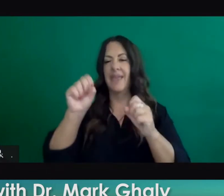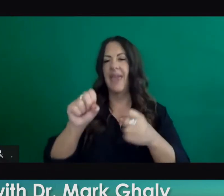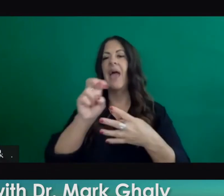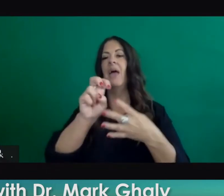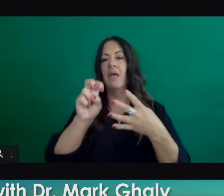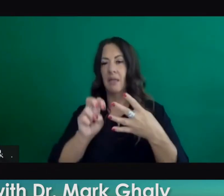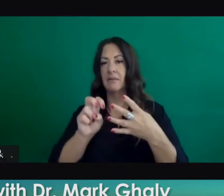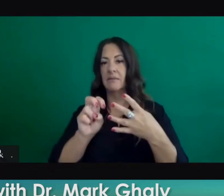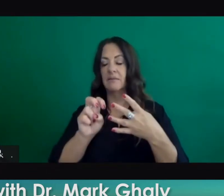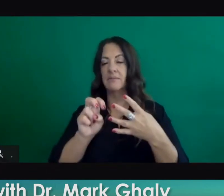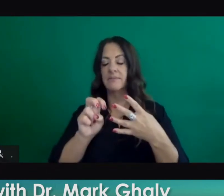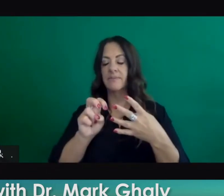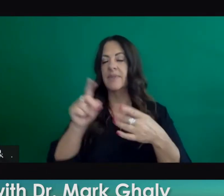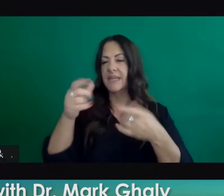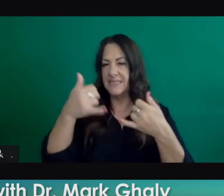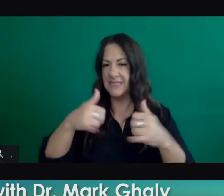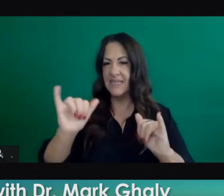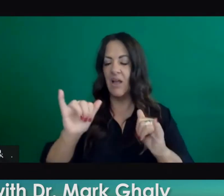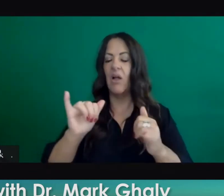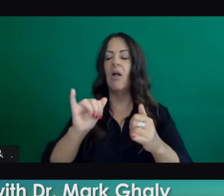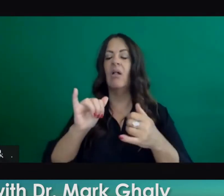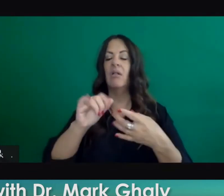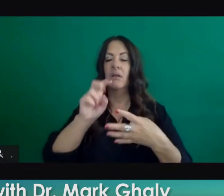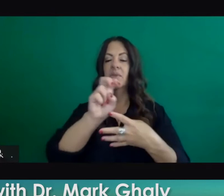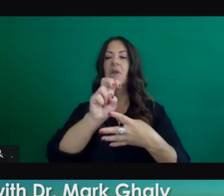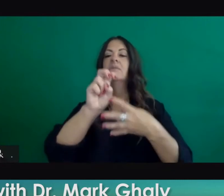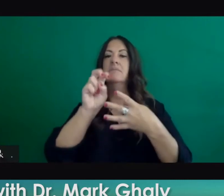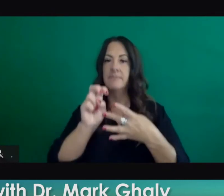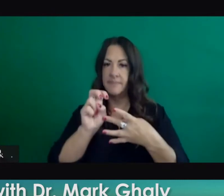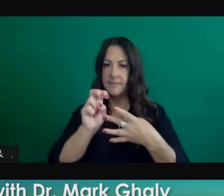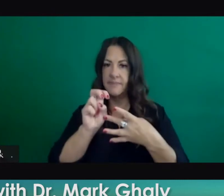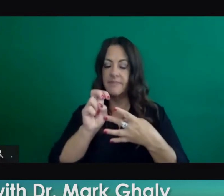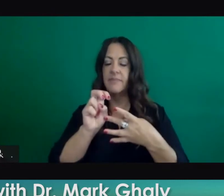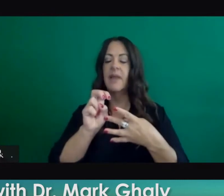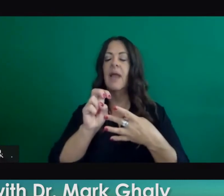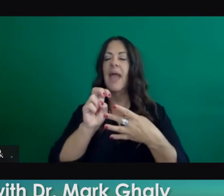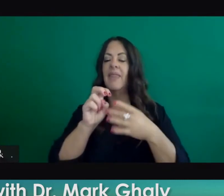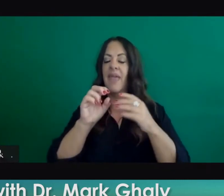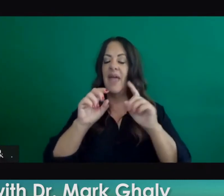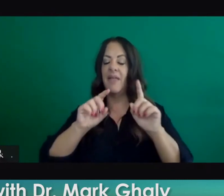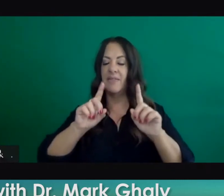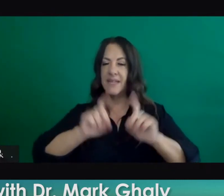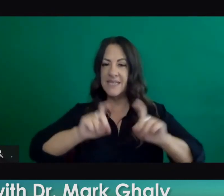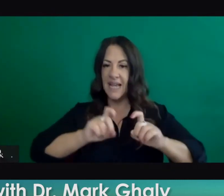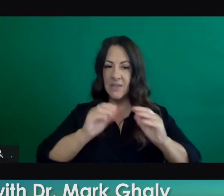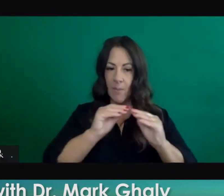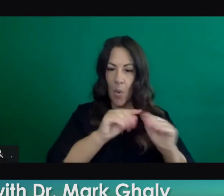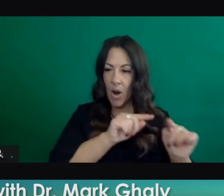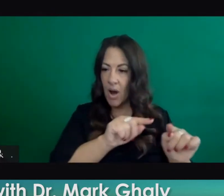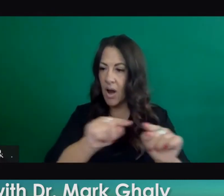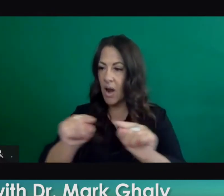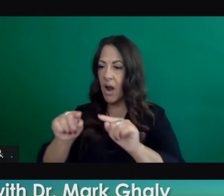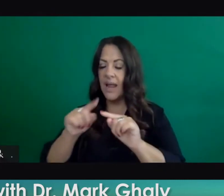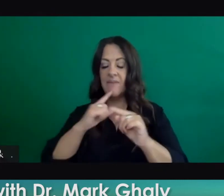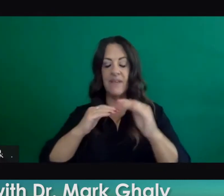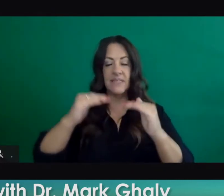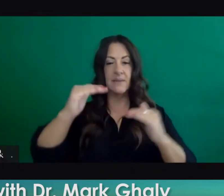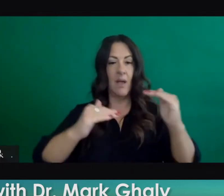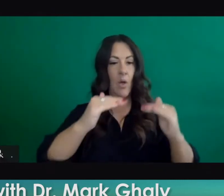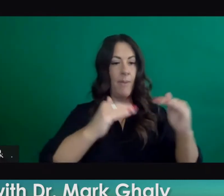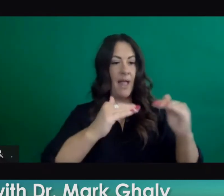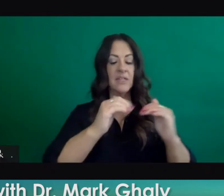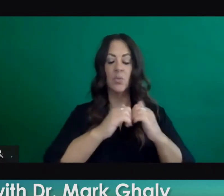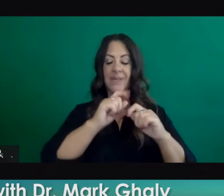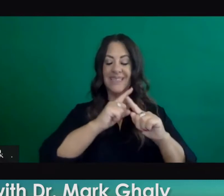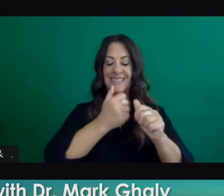to the tier, they still need to go to red from purple, but that is sort of the other way that the new health equity metric that we're implementing this week